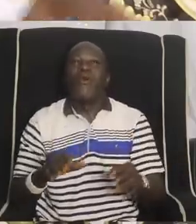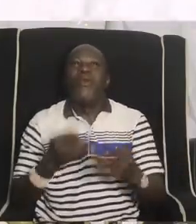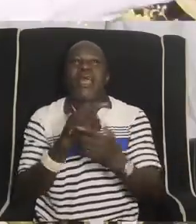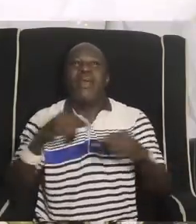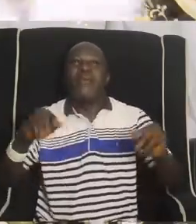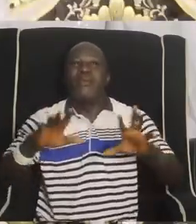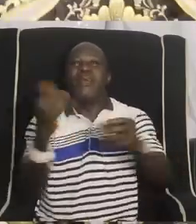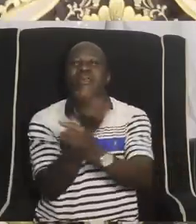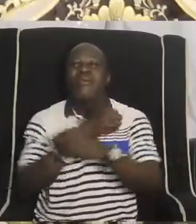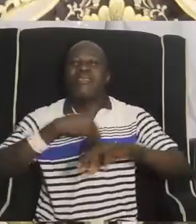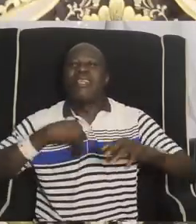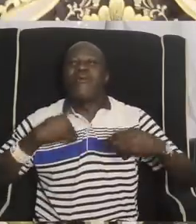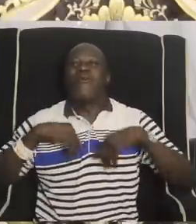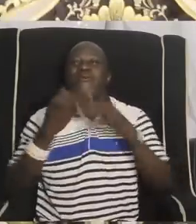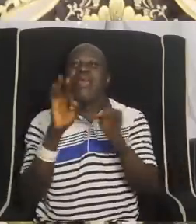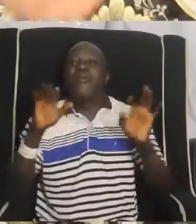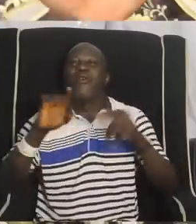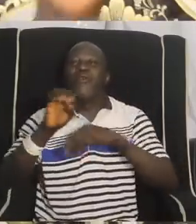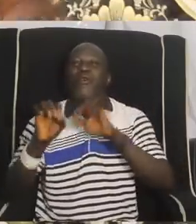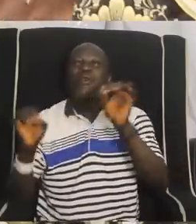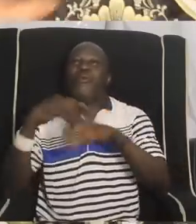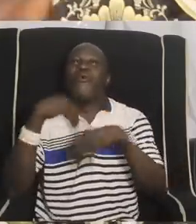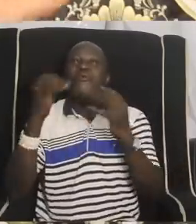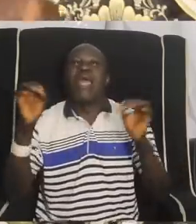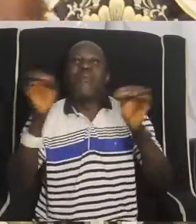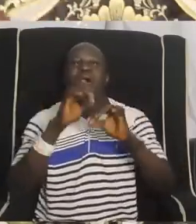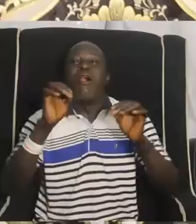mo fe bo o emi mi ma gbe mi ni jabo e bo o